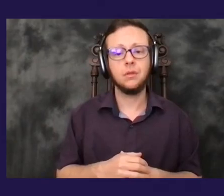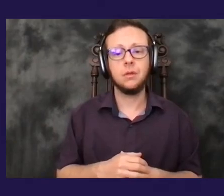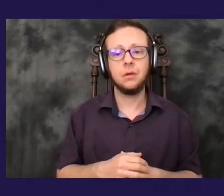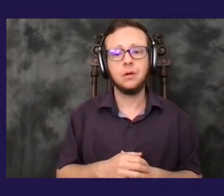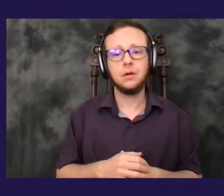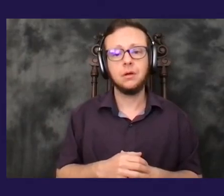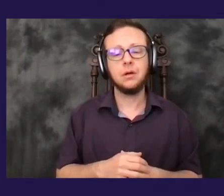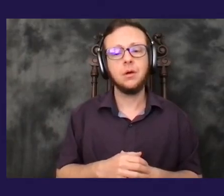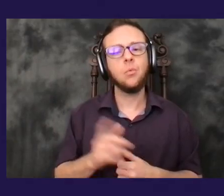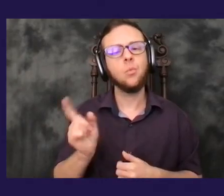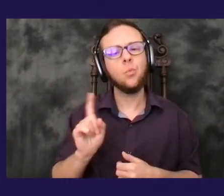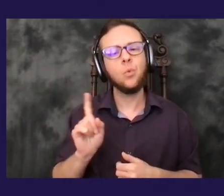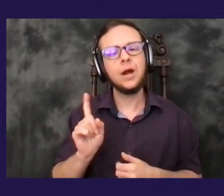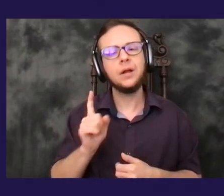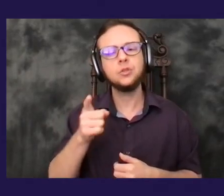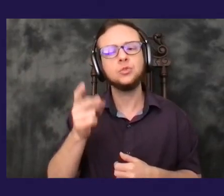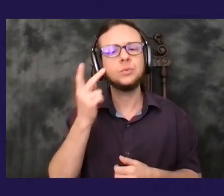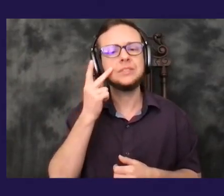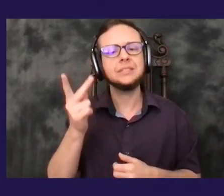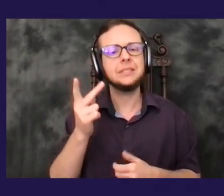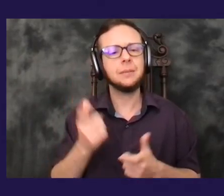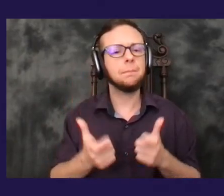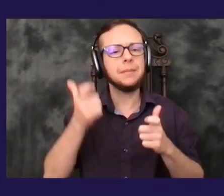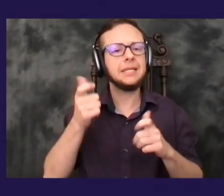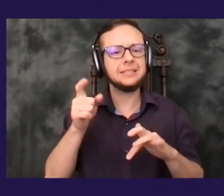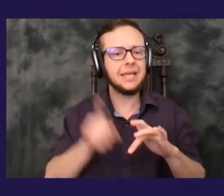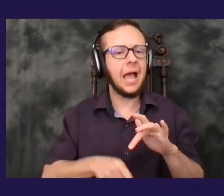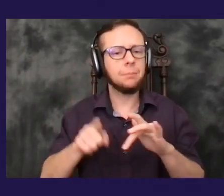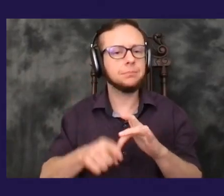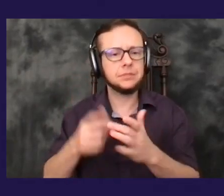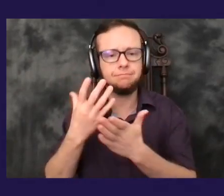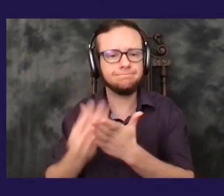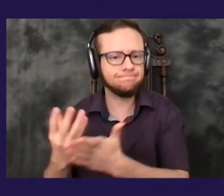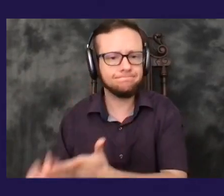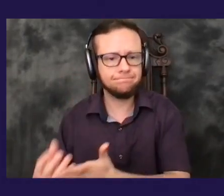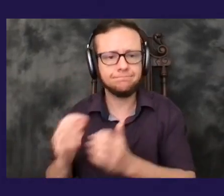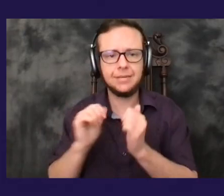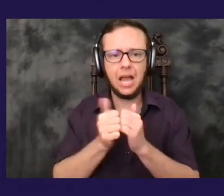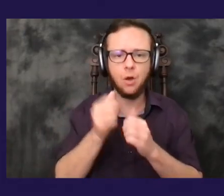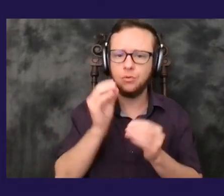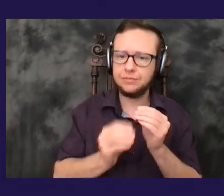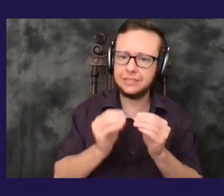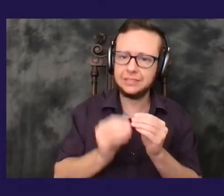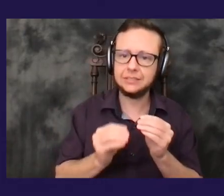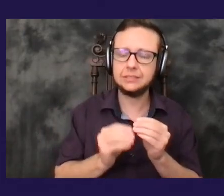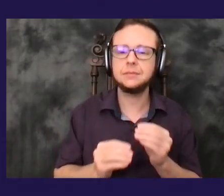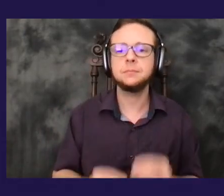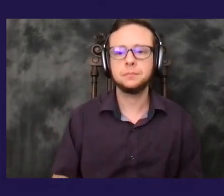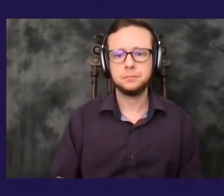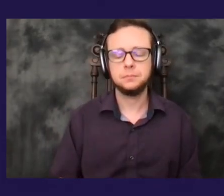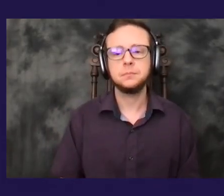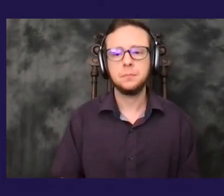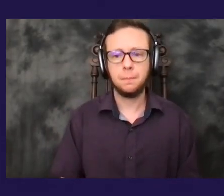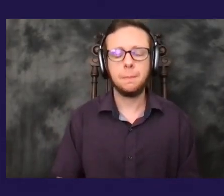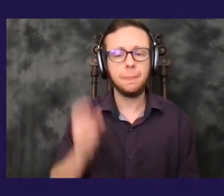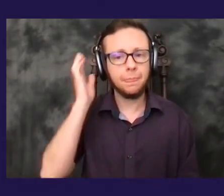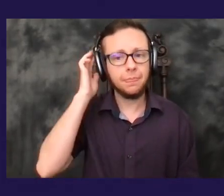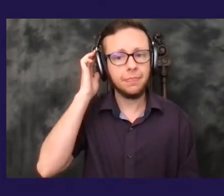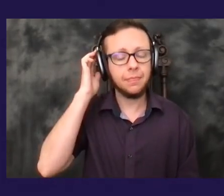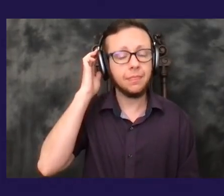Where do you see the greatest gaps? How can we fix it? Well, having watched a bit of